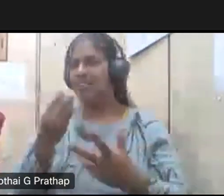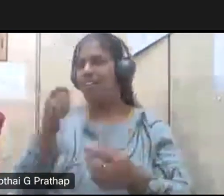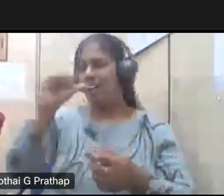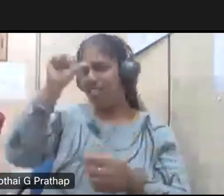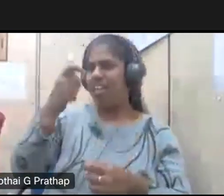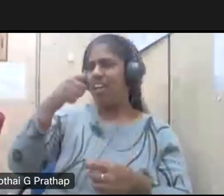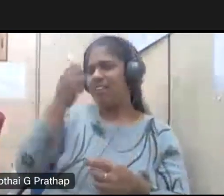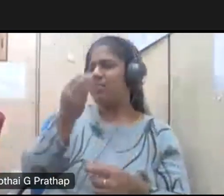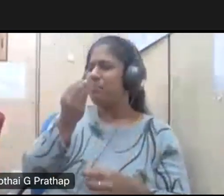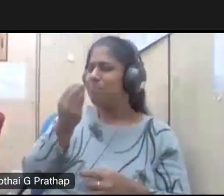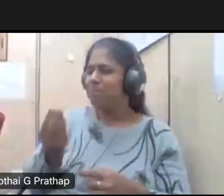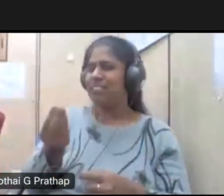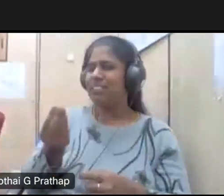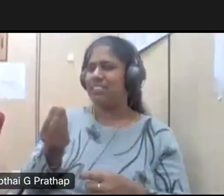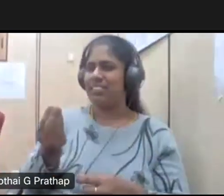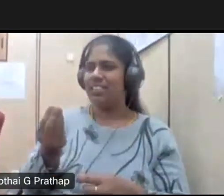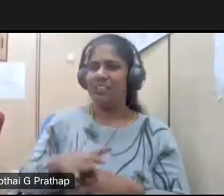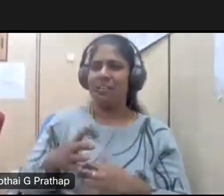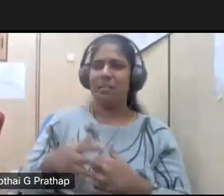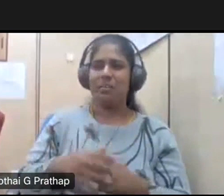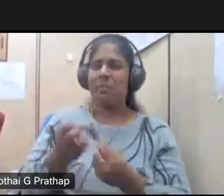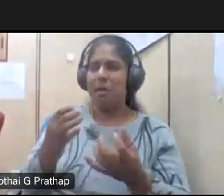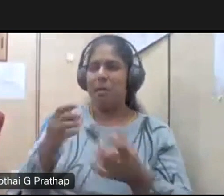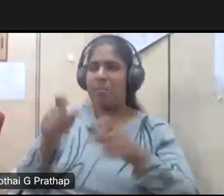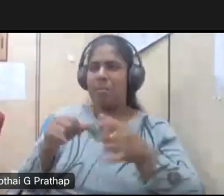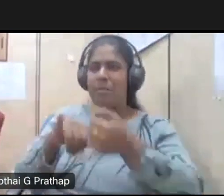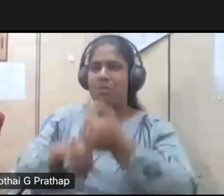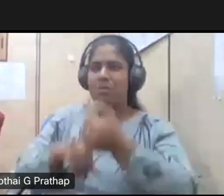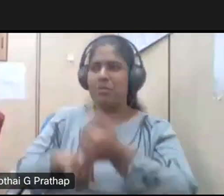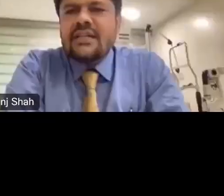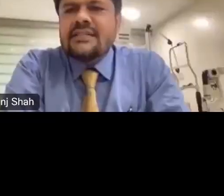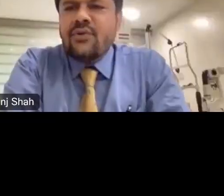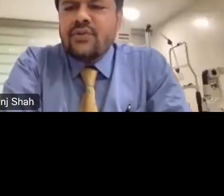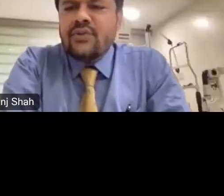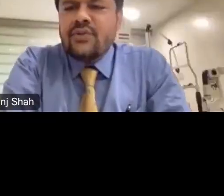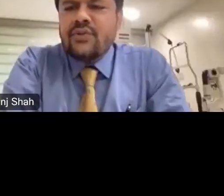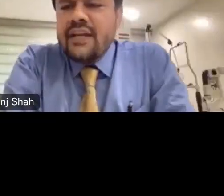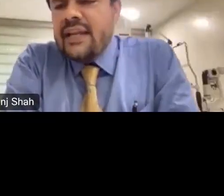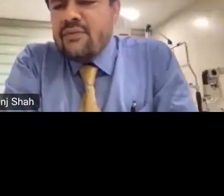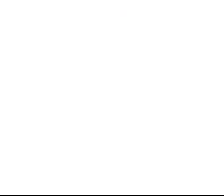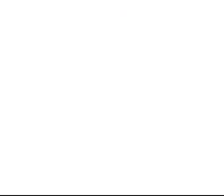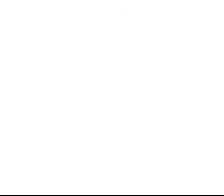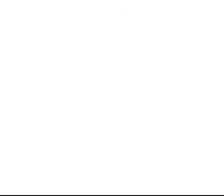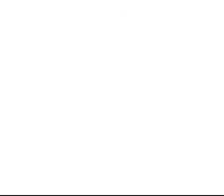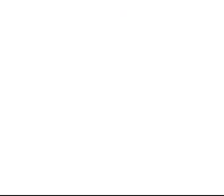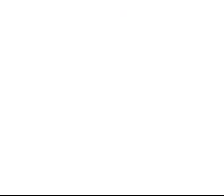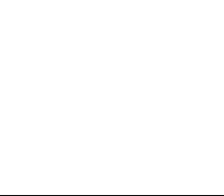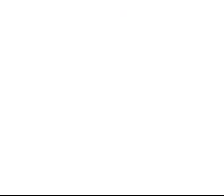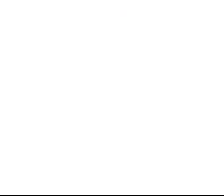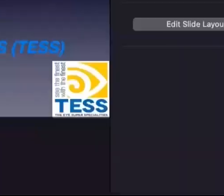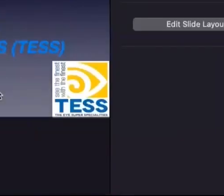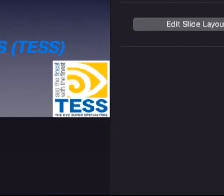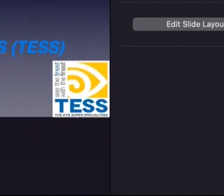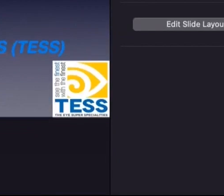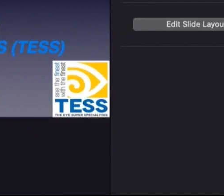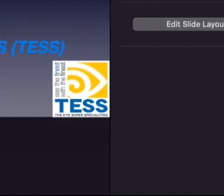some I'll combine from the South, so they might have a problem, sir. I know certain South Indian languages, but it's not the